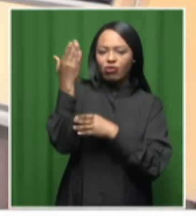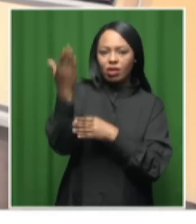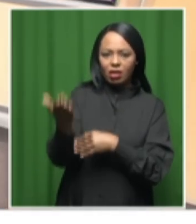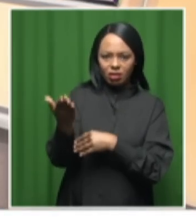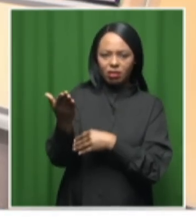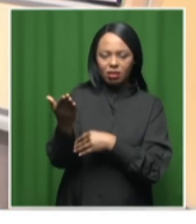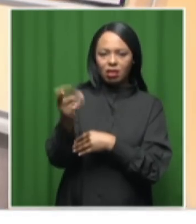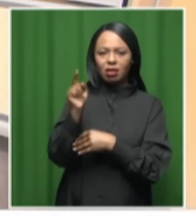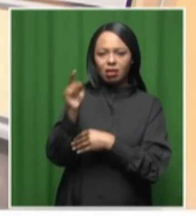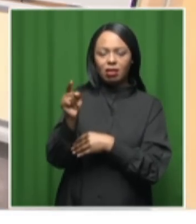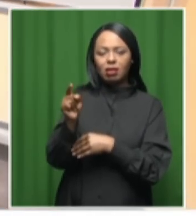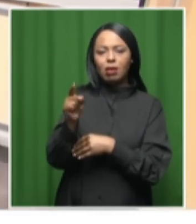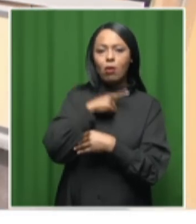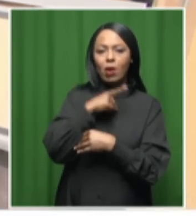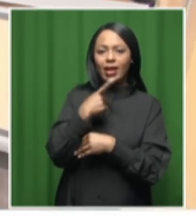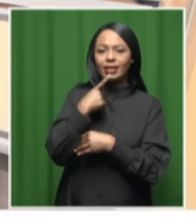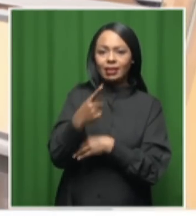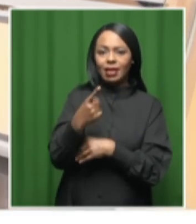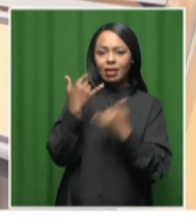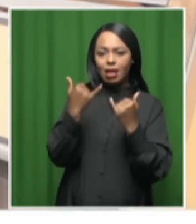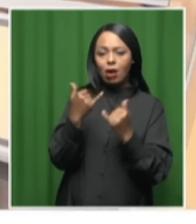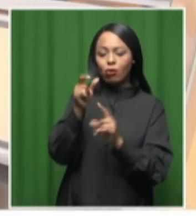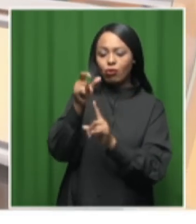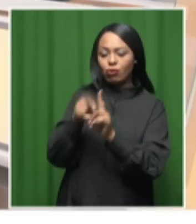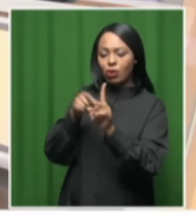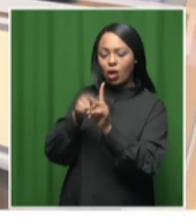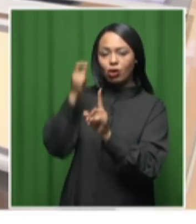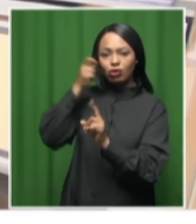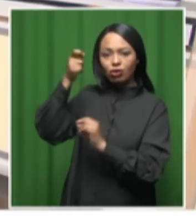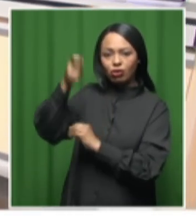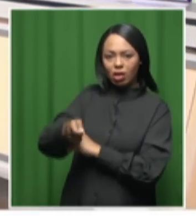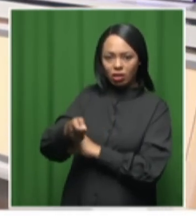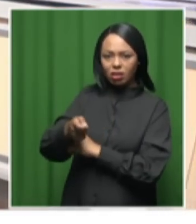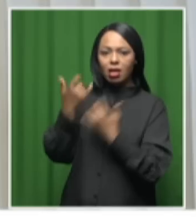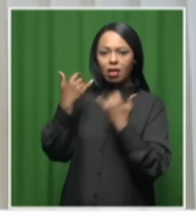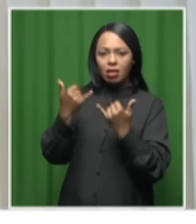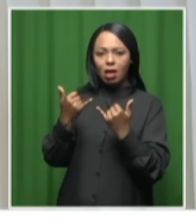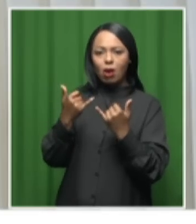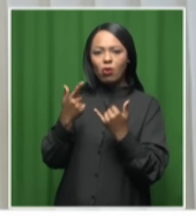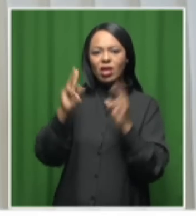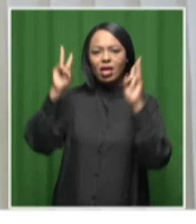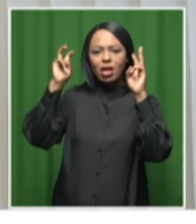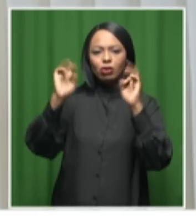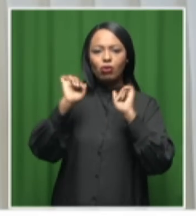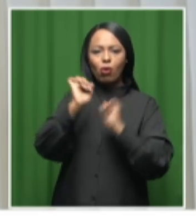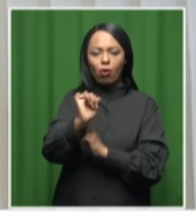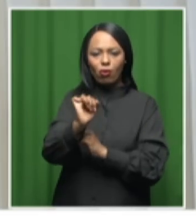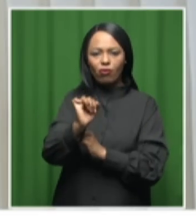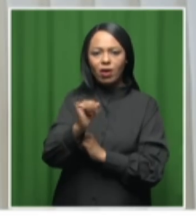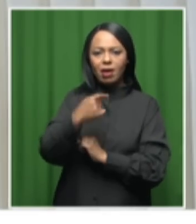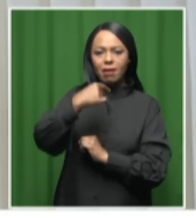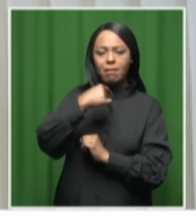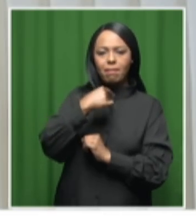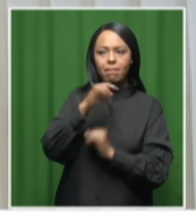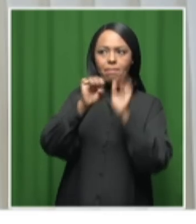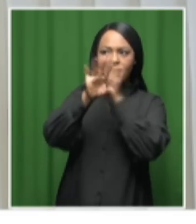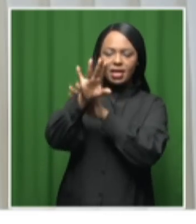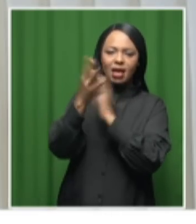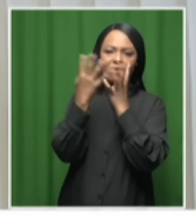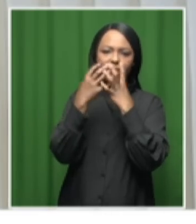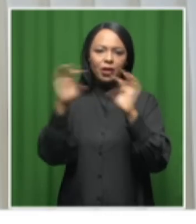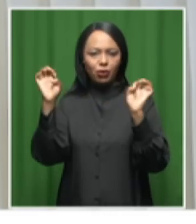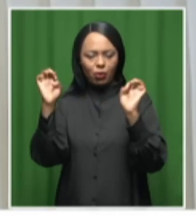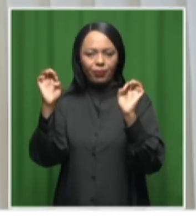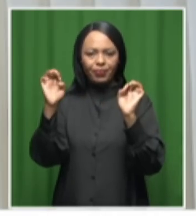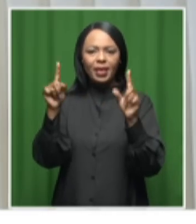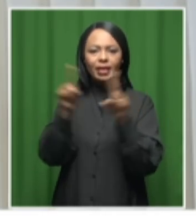the amicus, who are going to say, Honorable Judge, you may not be well vested when it comes to matters of media freedom and the